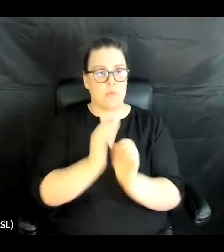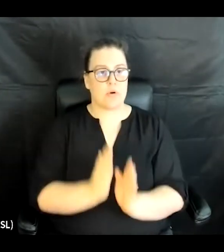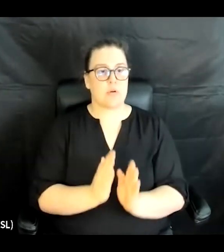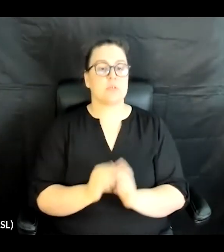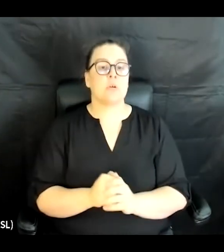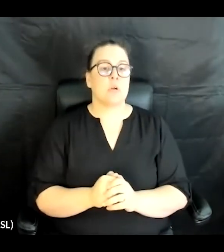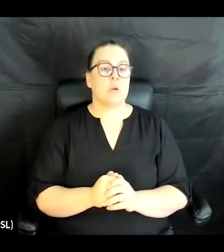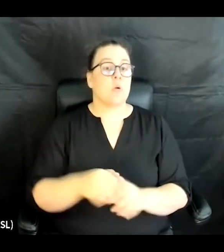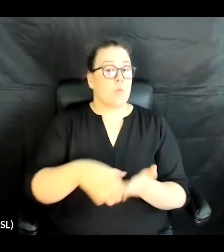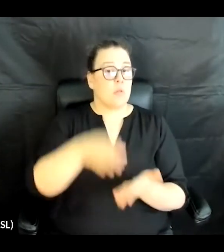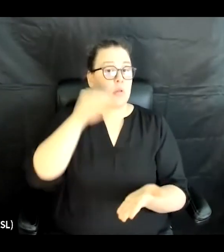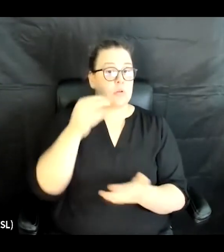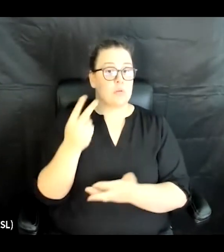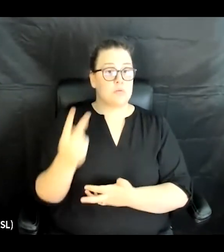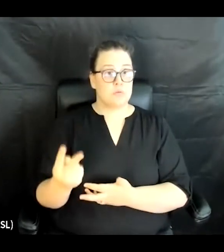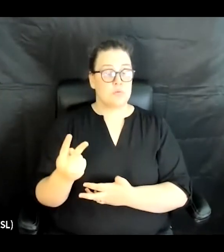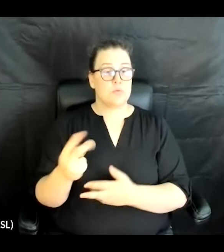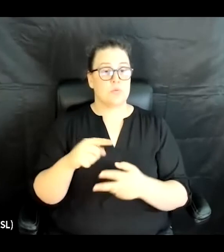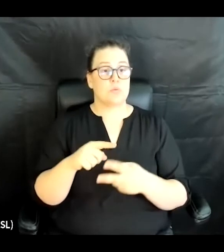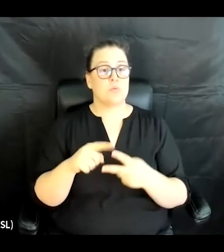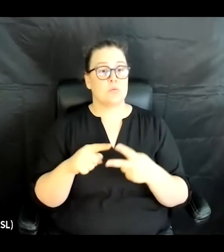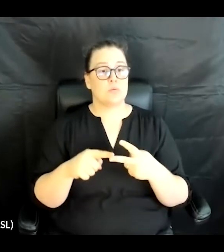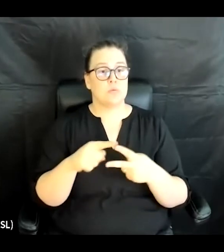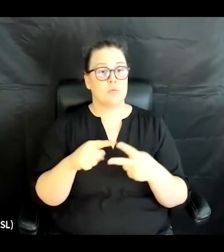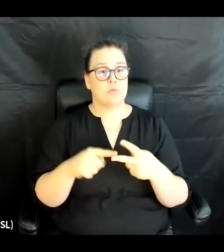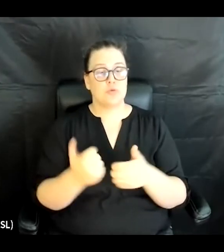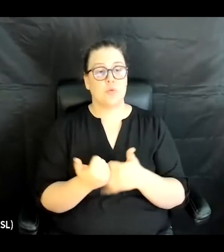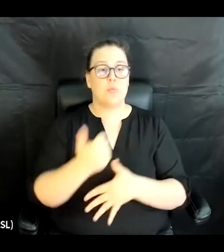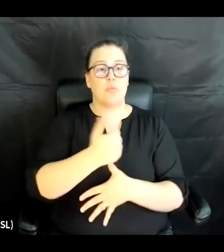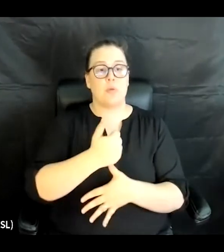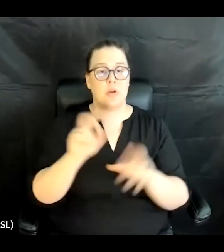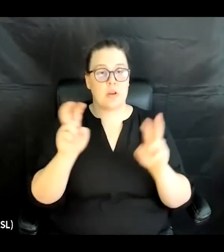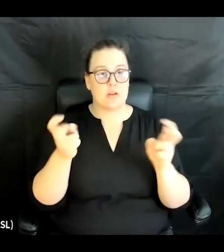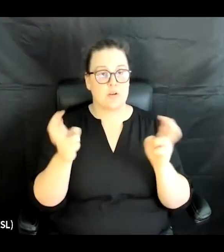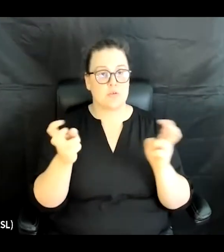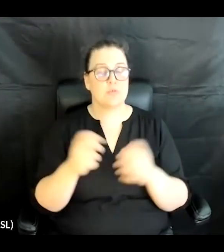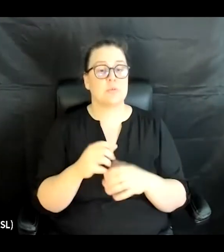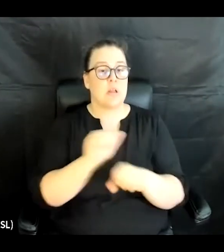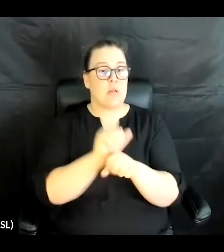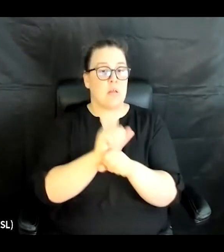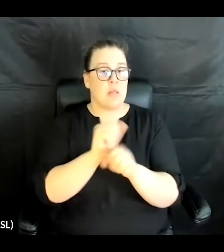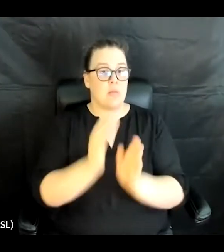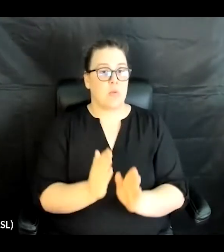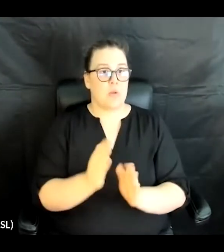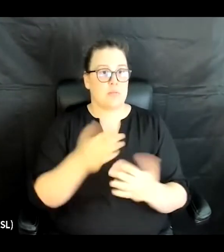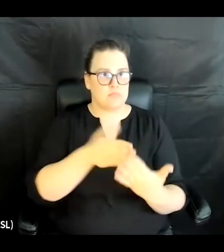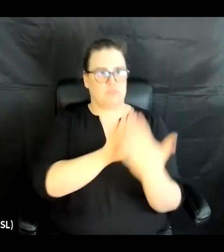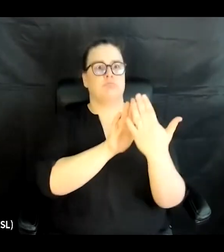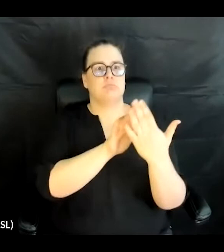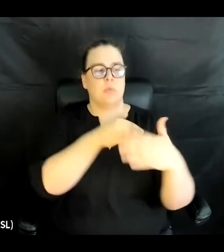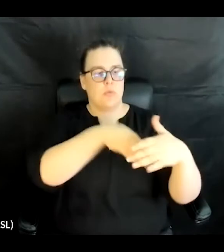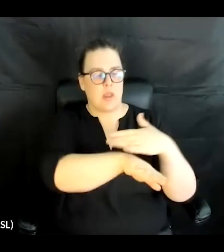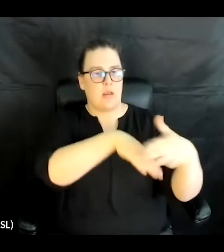was 2 primary issues when the employees were facing when they tried to access career